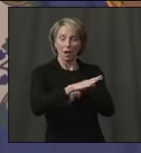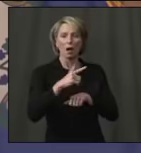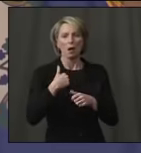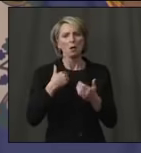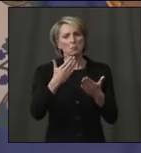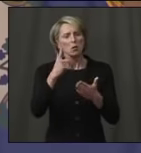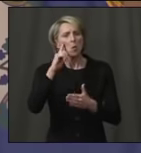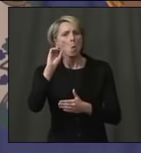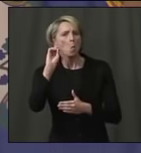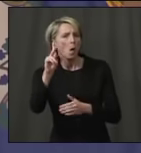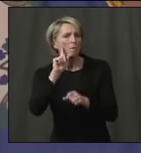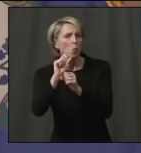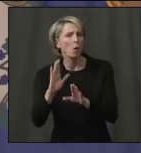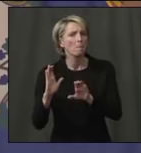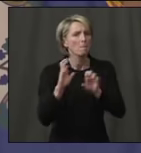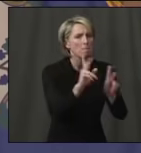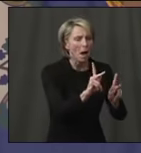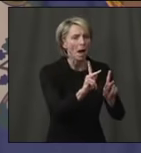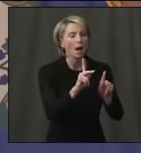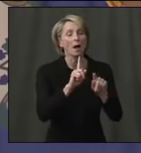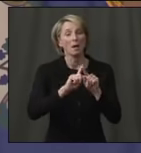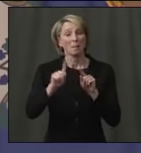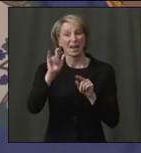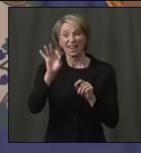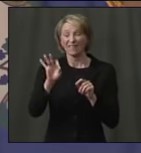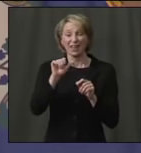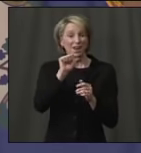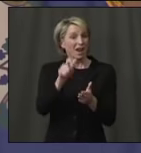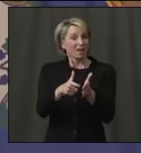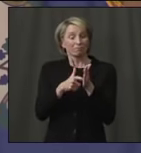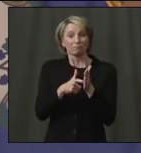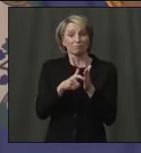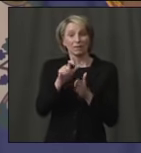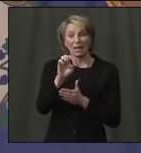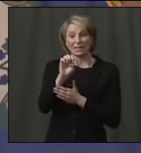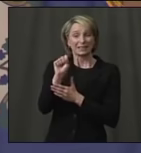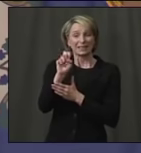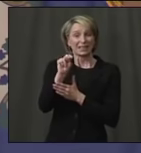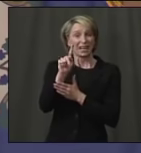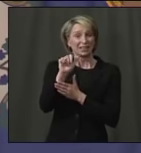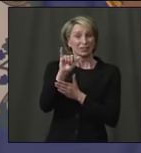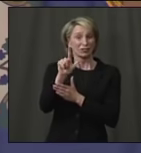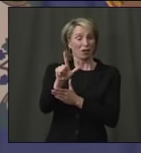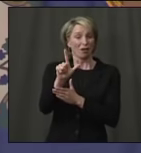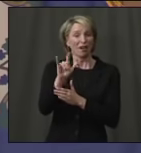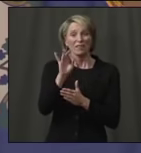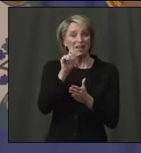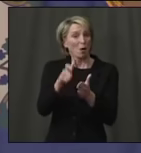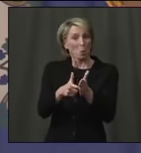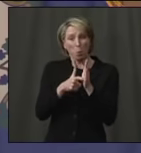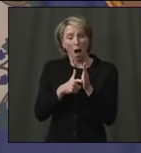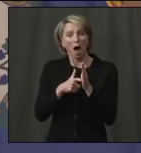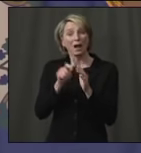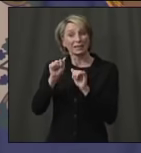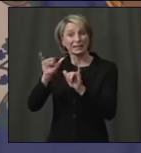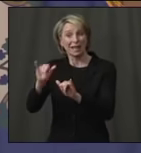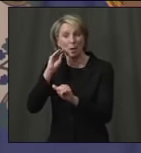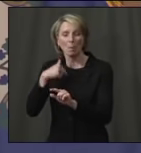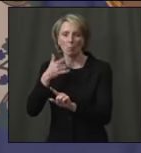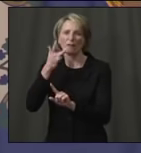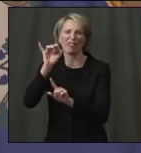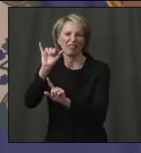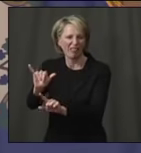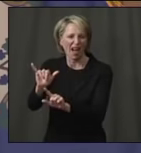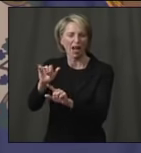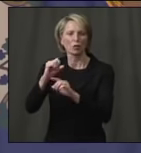I think otherwise, people are paying you for that employment and it gets pretty complicated. But we'll try and work that